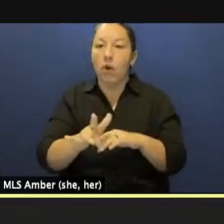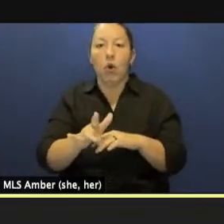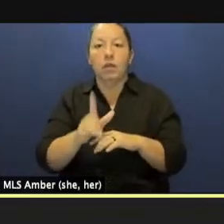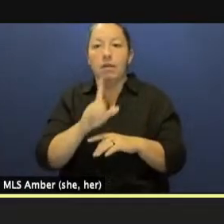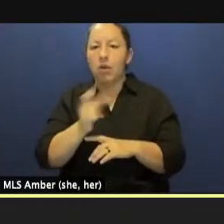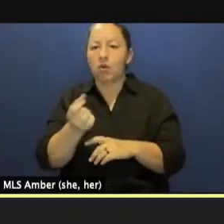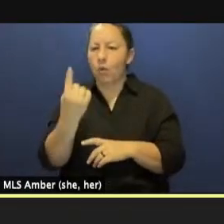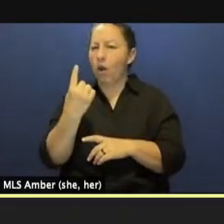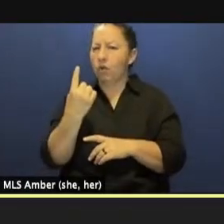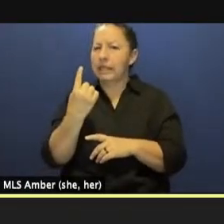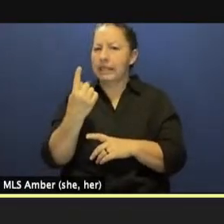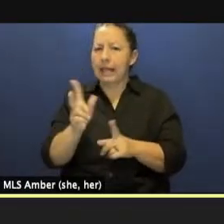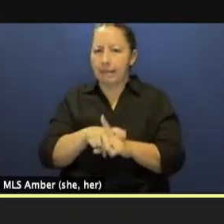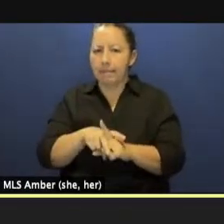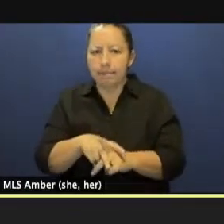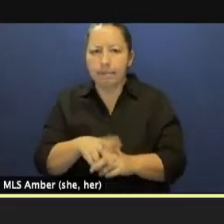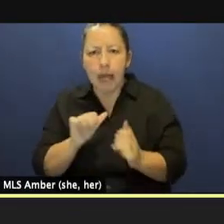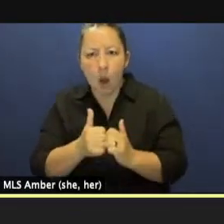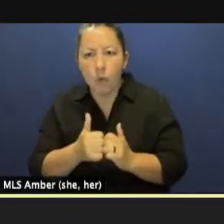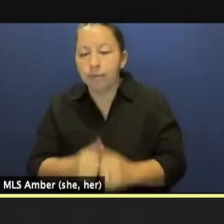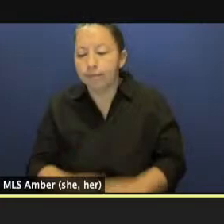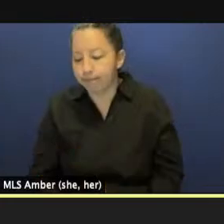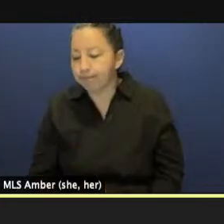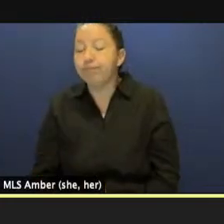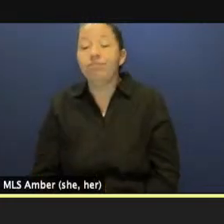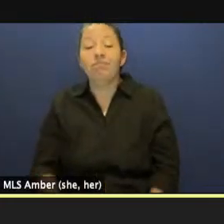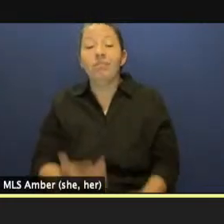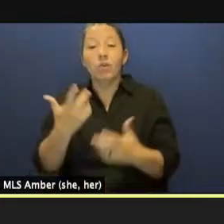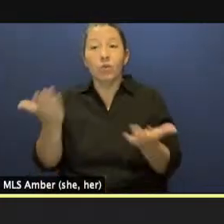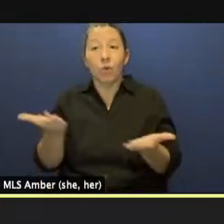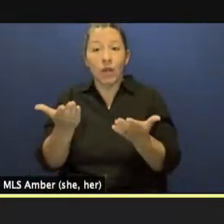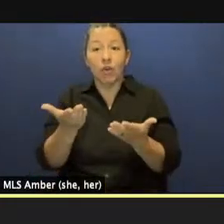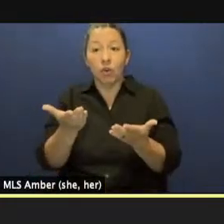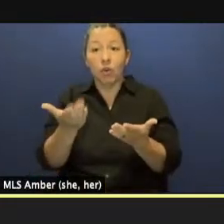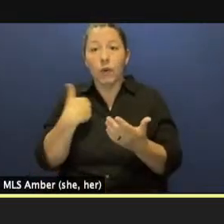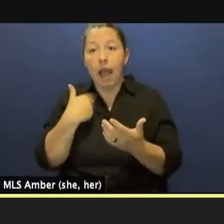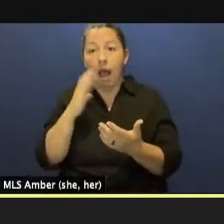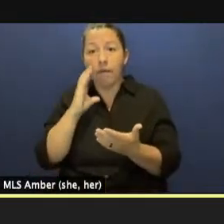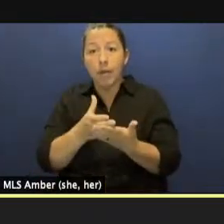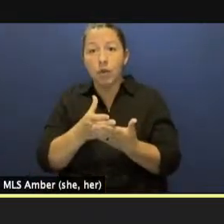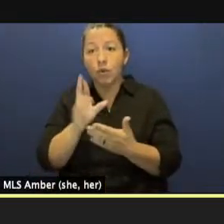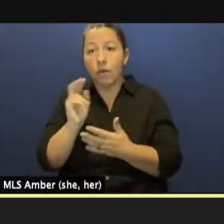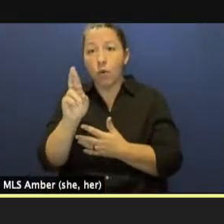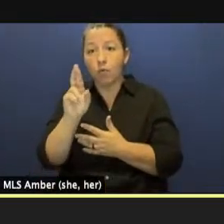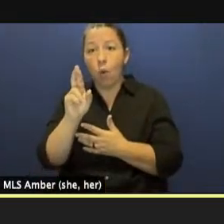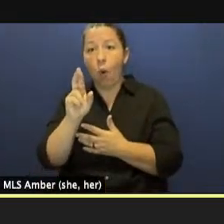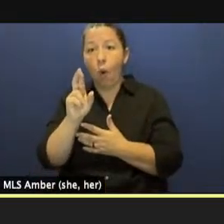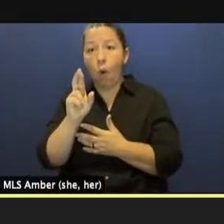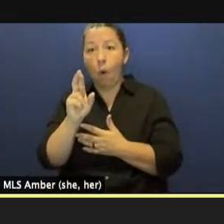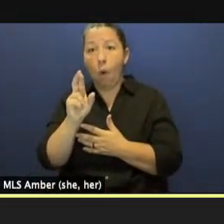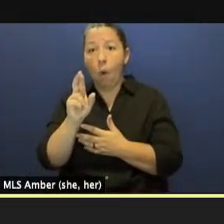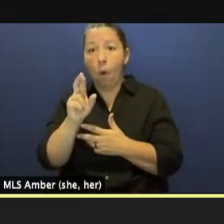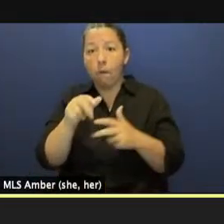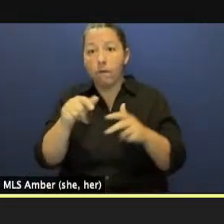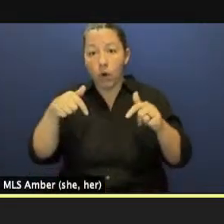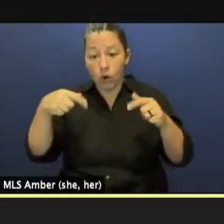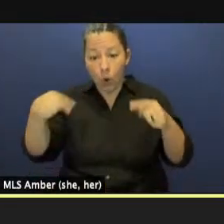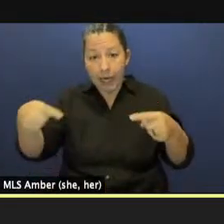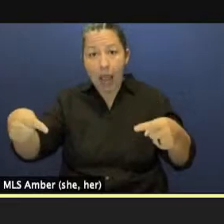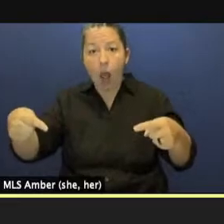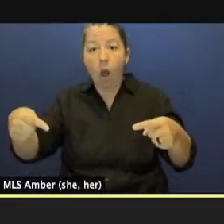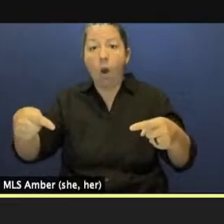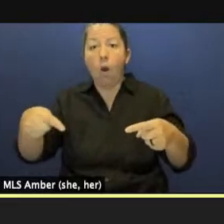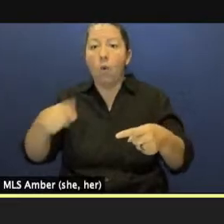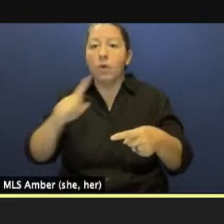things up. And here we have the rover going down a mock-up of the Astrobotic Griffin lander. They